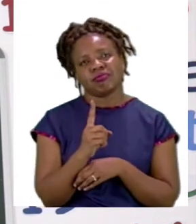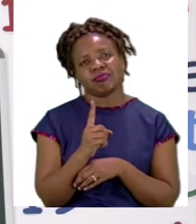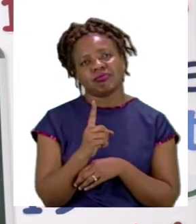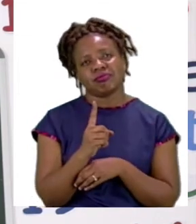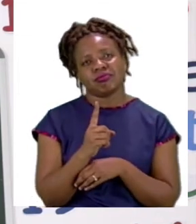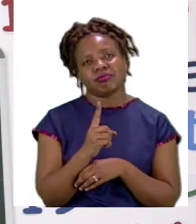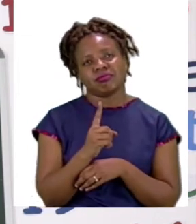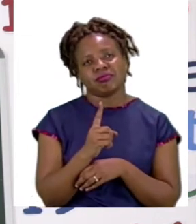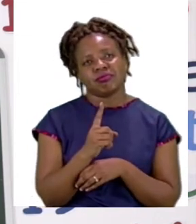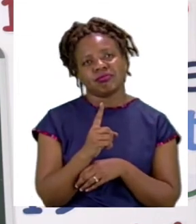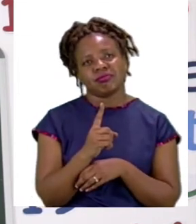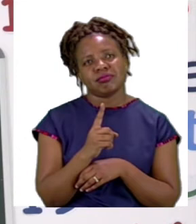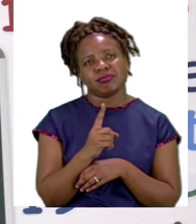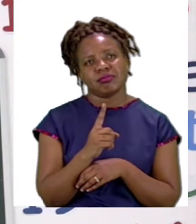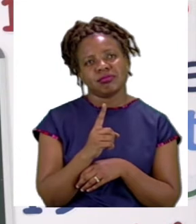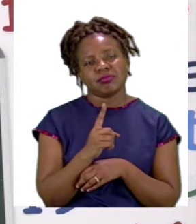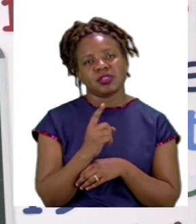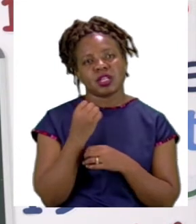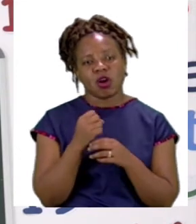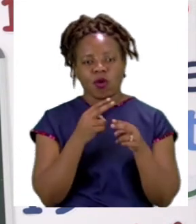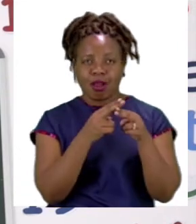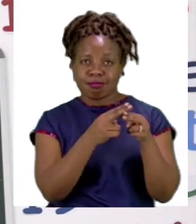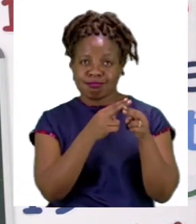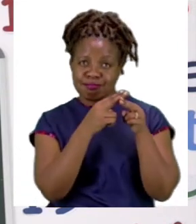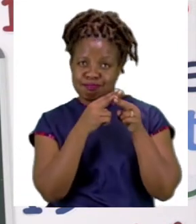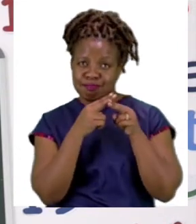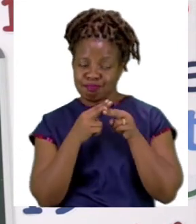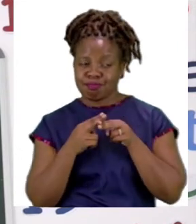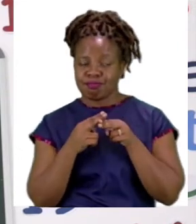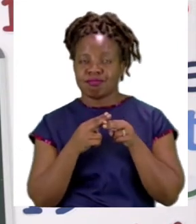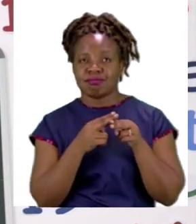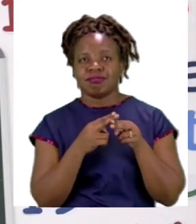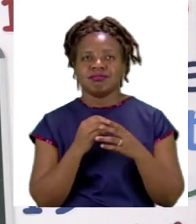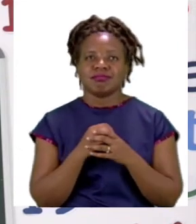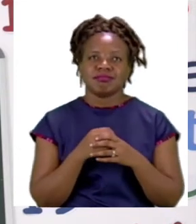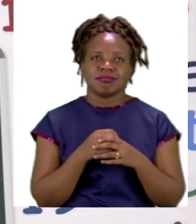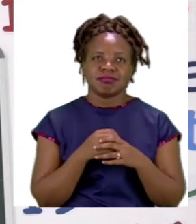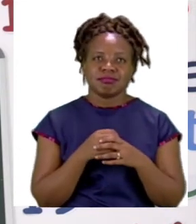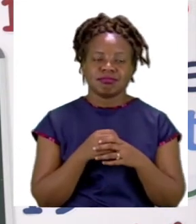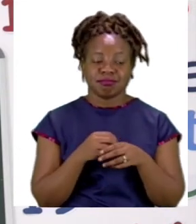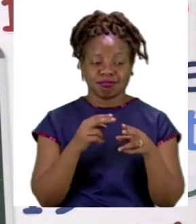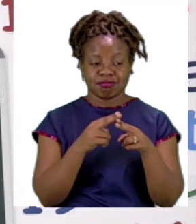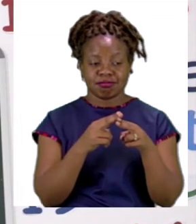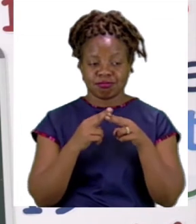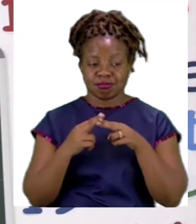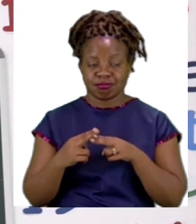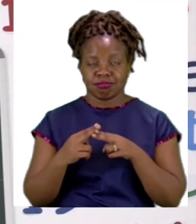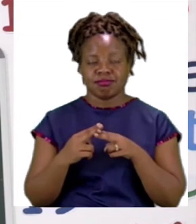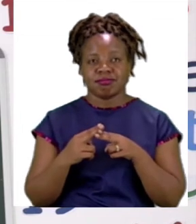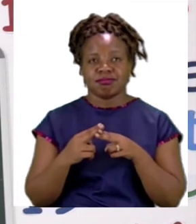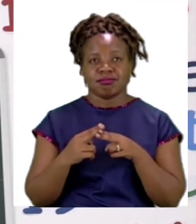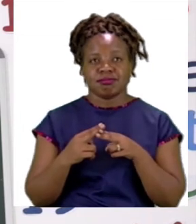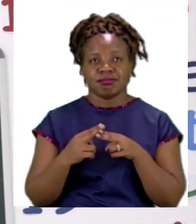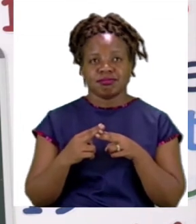to do the borrowing method. Now when we borrow, we look